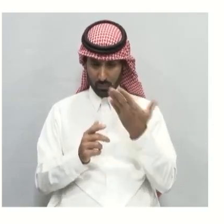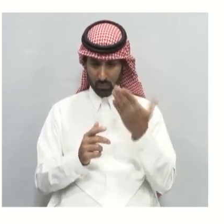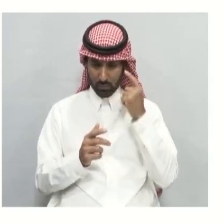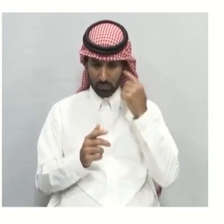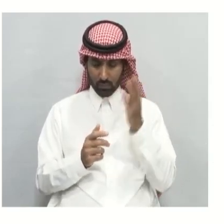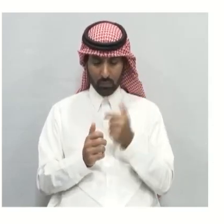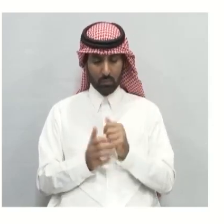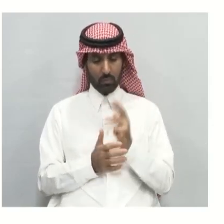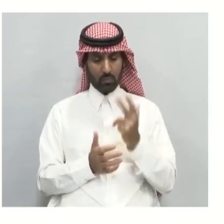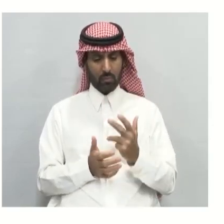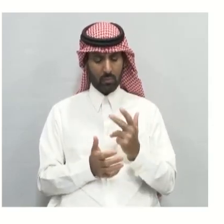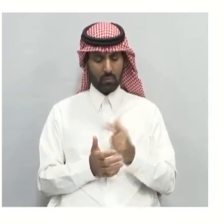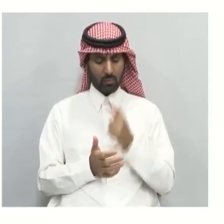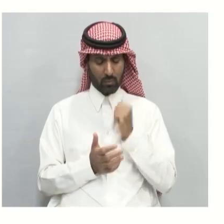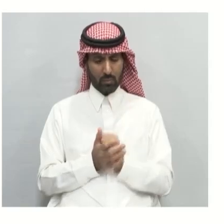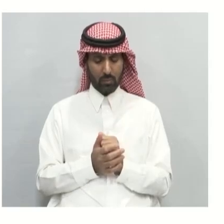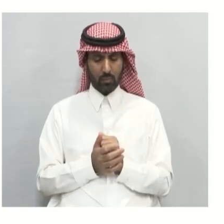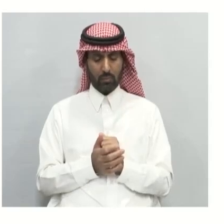in 1879.